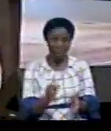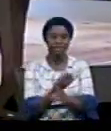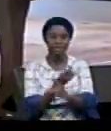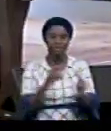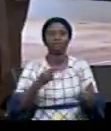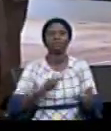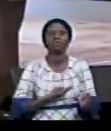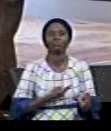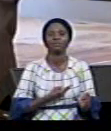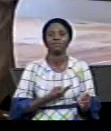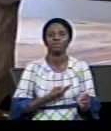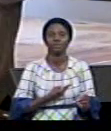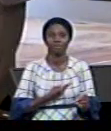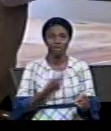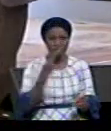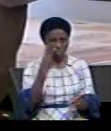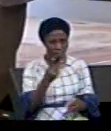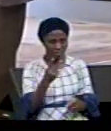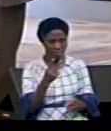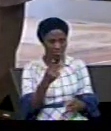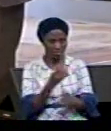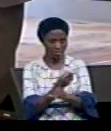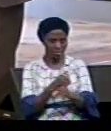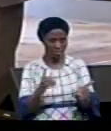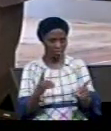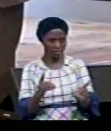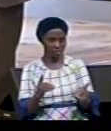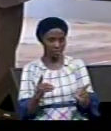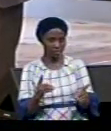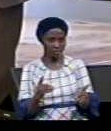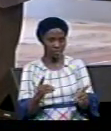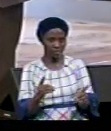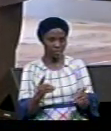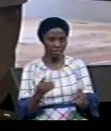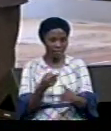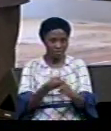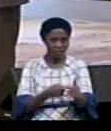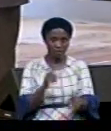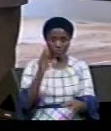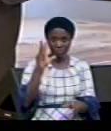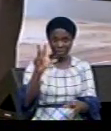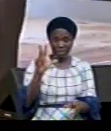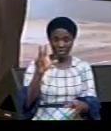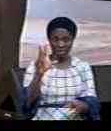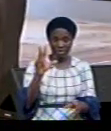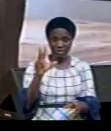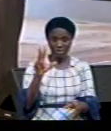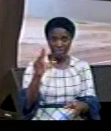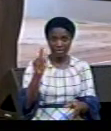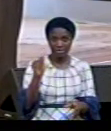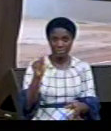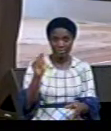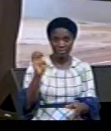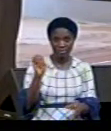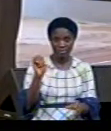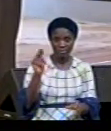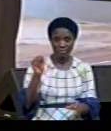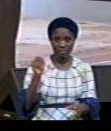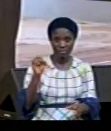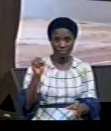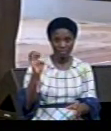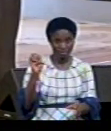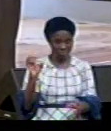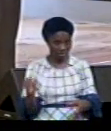You see deliverance from three tenses. He delivered in the